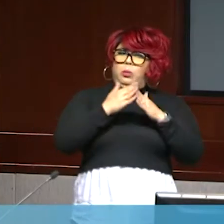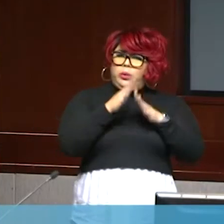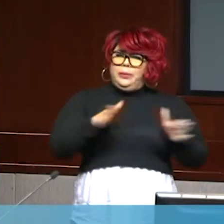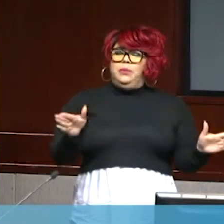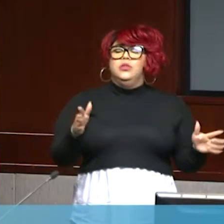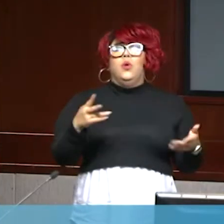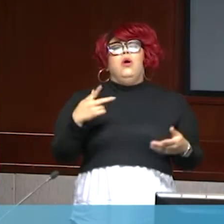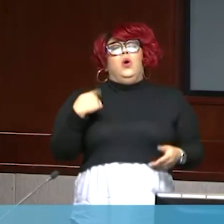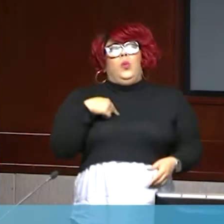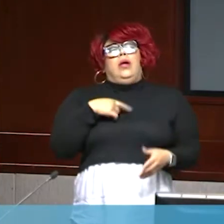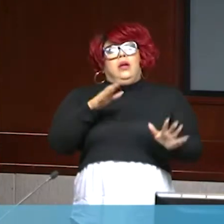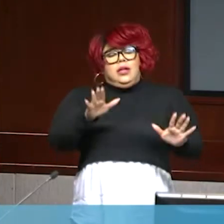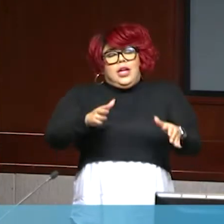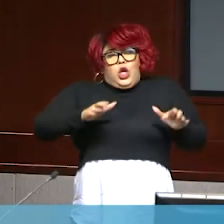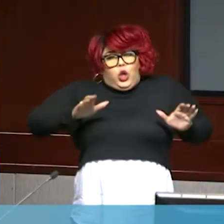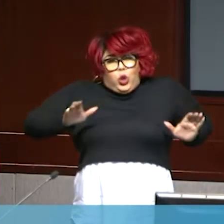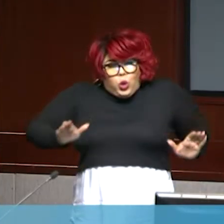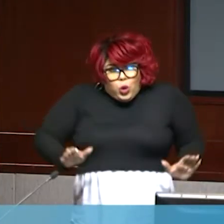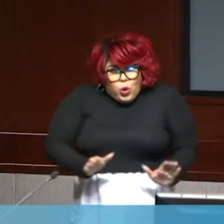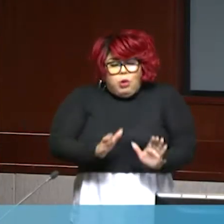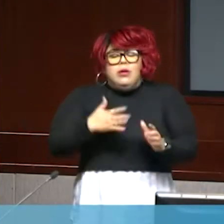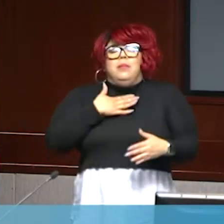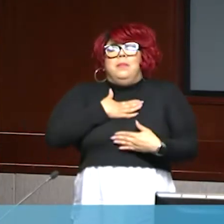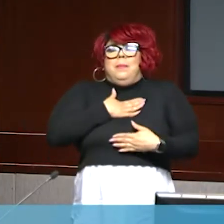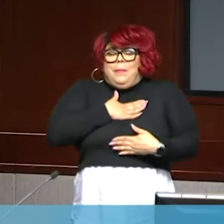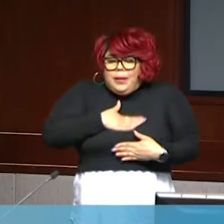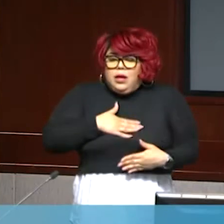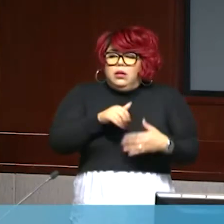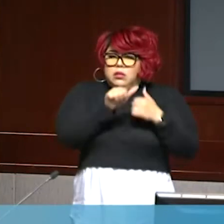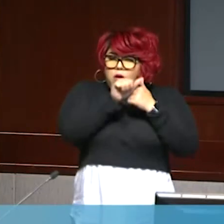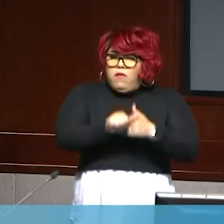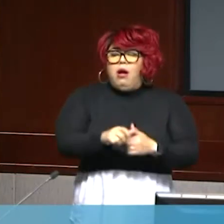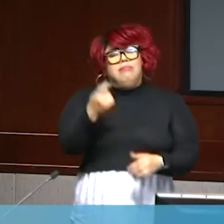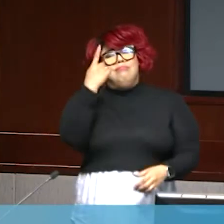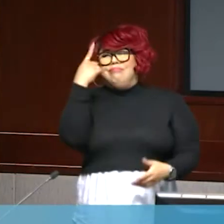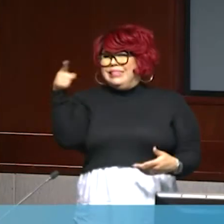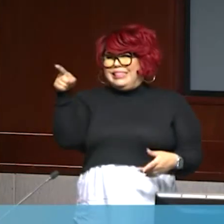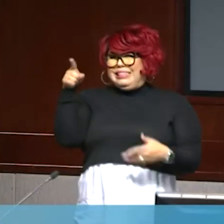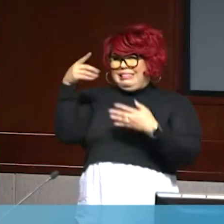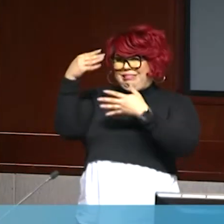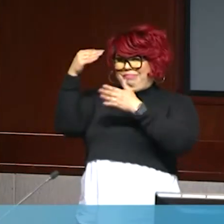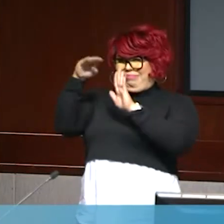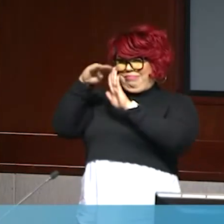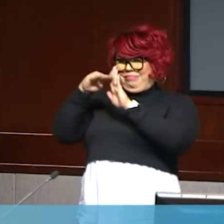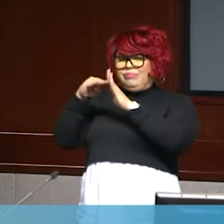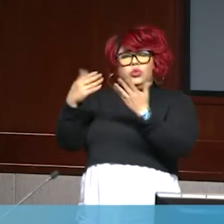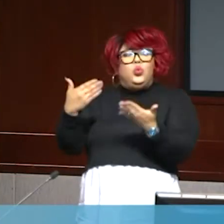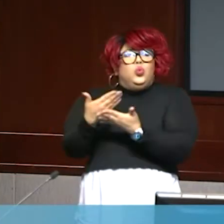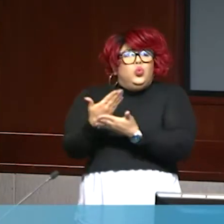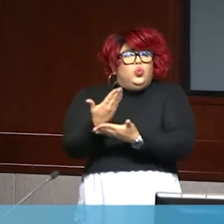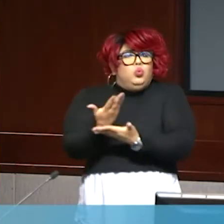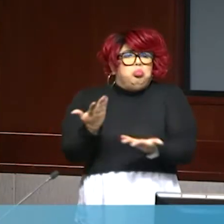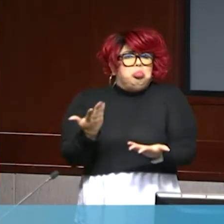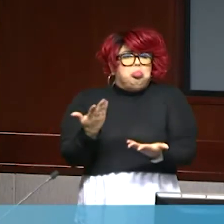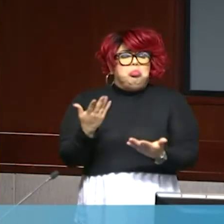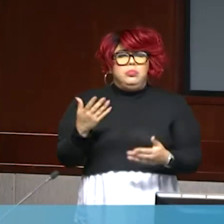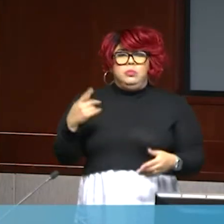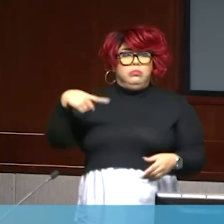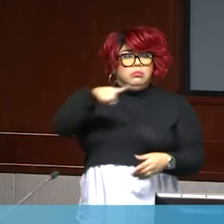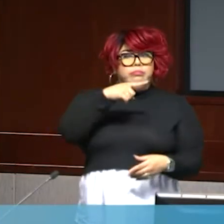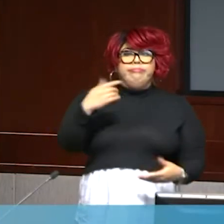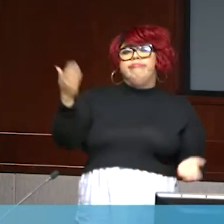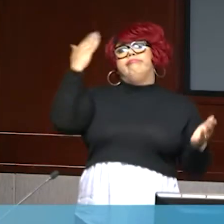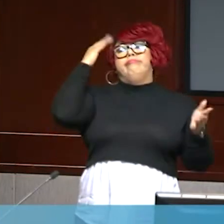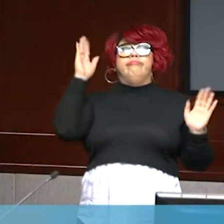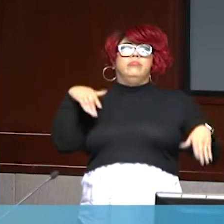everybody to strongly follow those. Oftentimes, I mean, these are new practices. These are new procedures. It's unfamiliar for